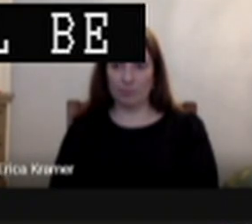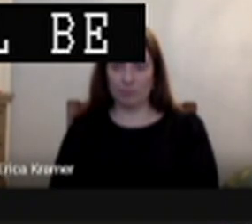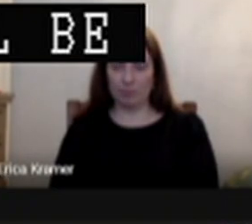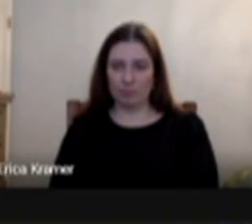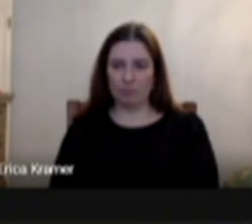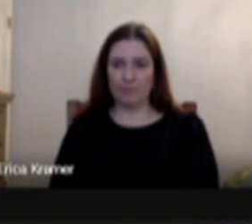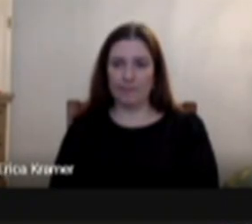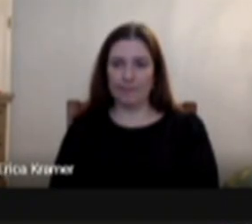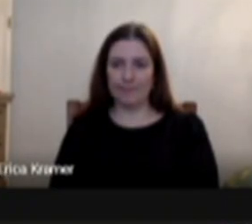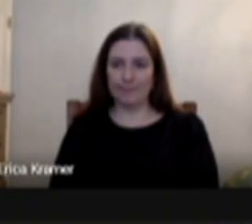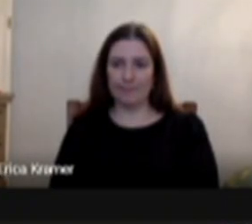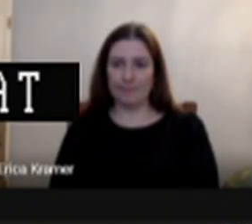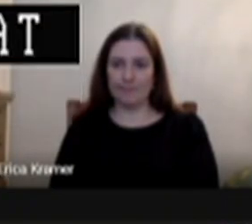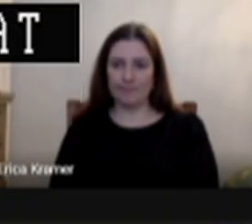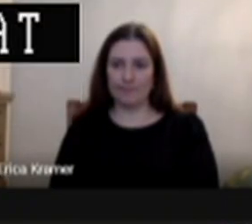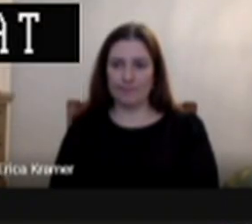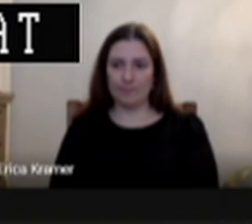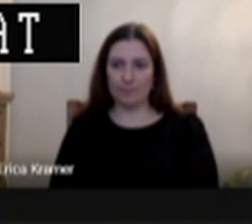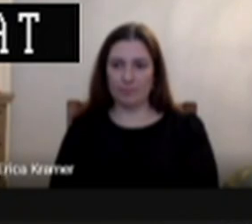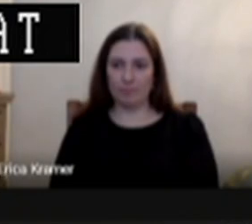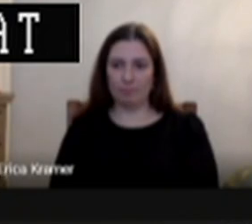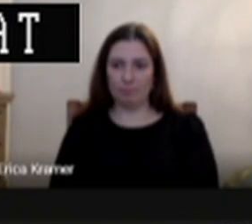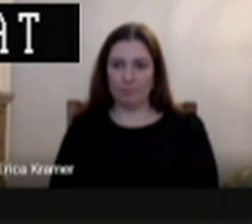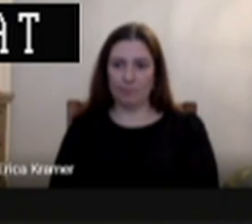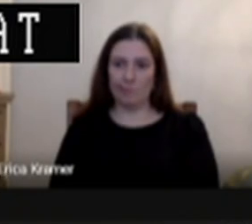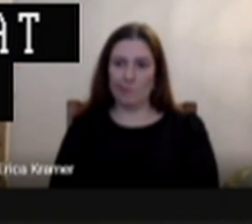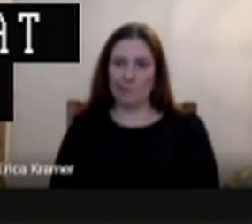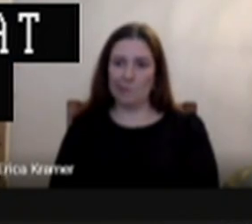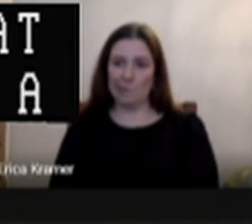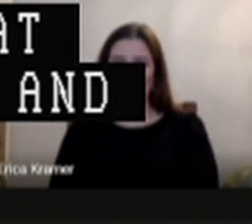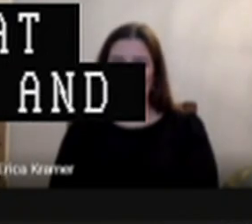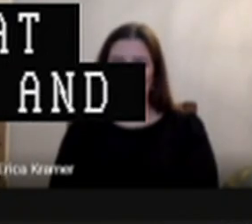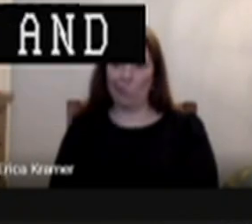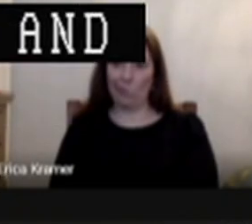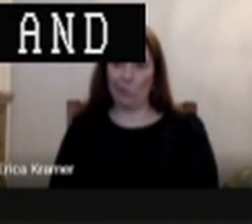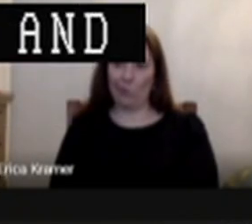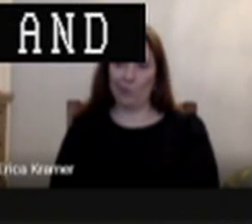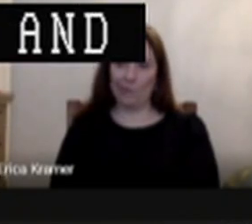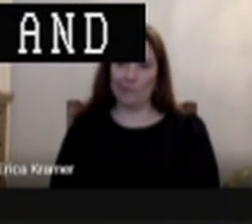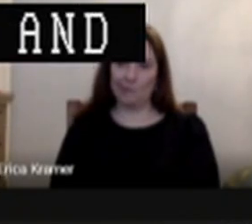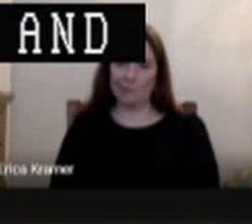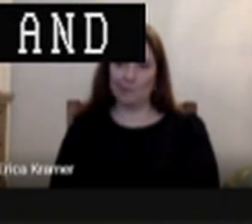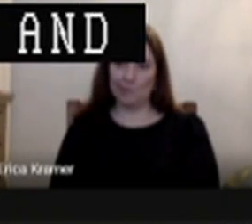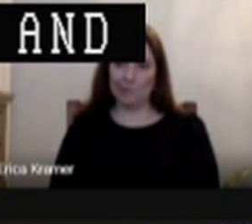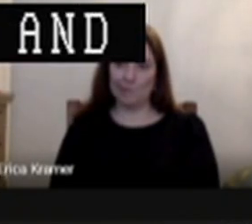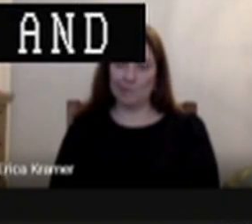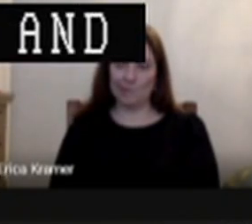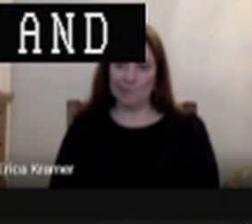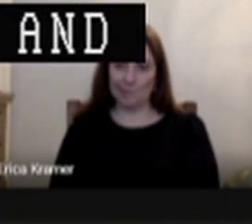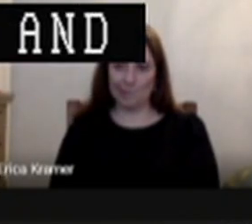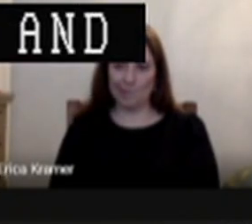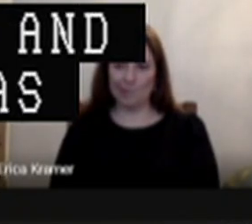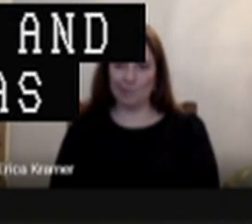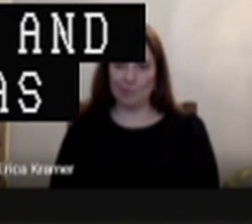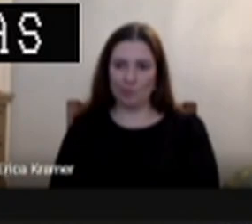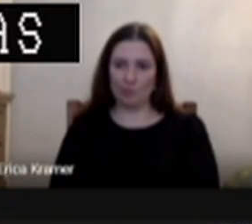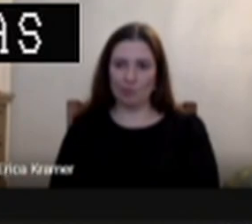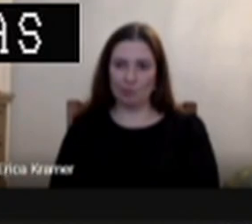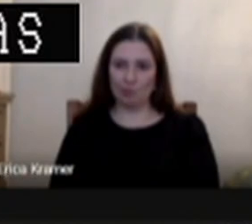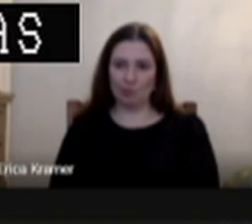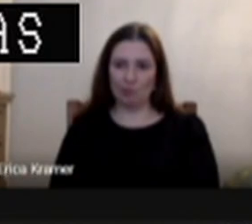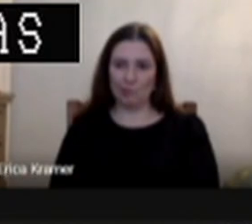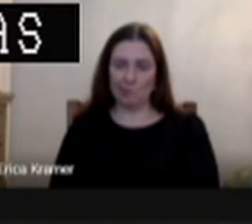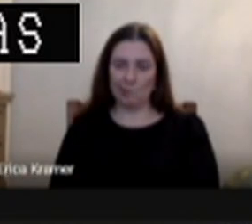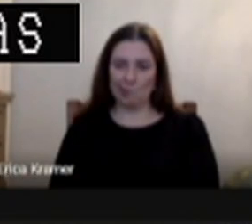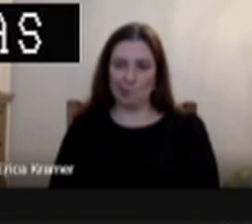exist here between the plaza and that 3rd floor main entry, as well as an inaccessible stair ramp that brings you up to the 4th floor